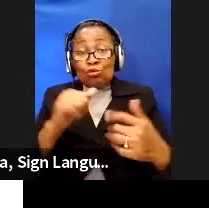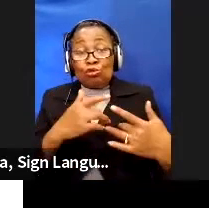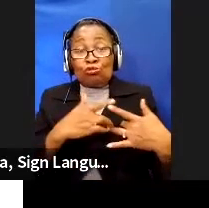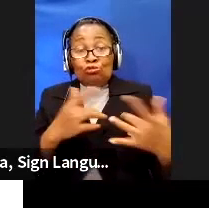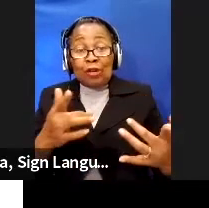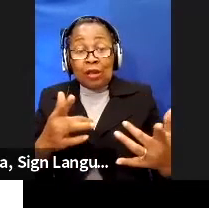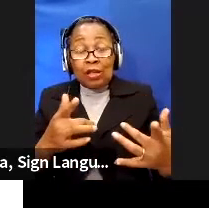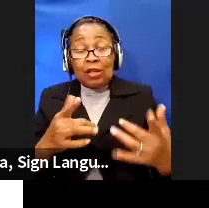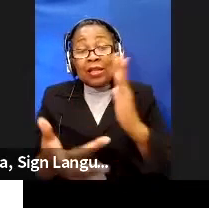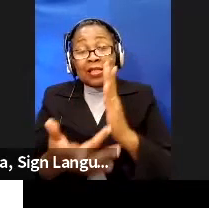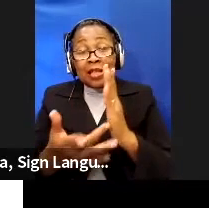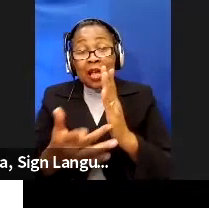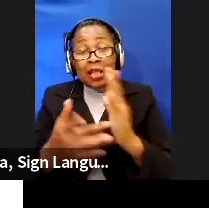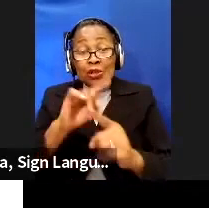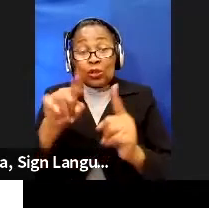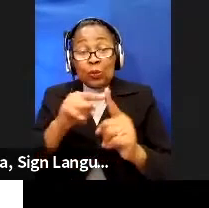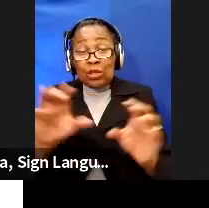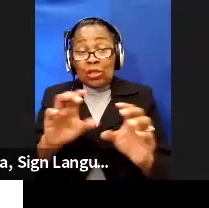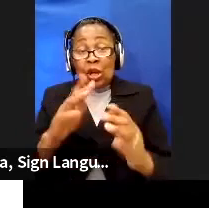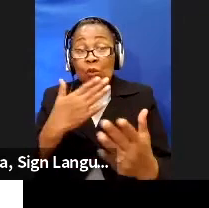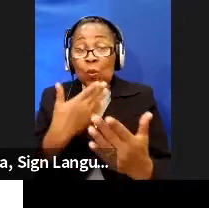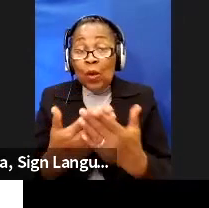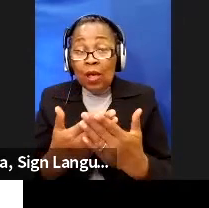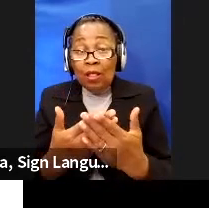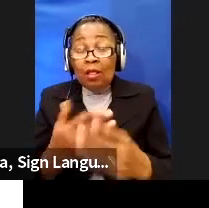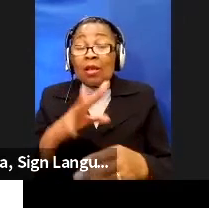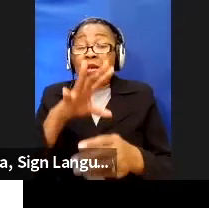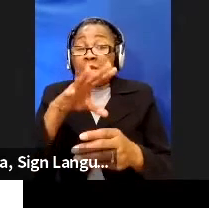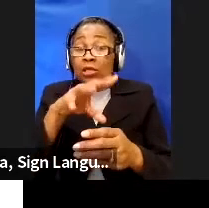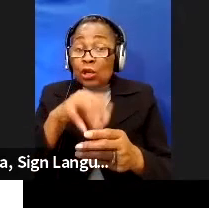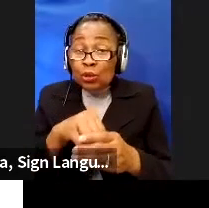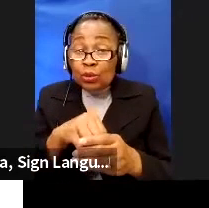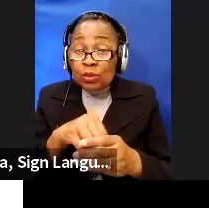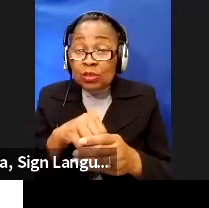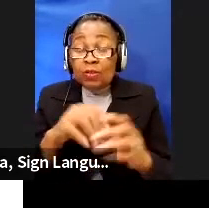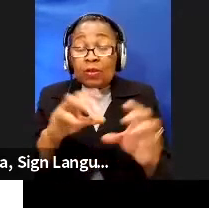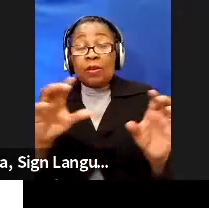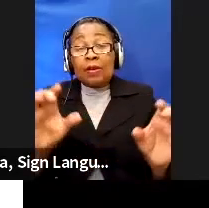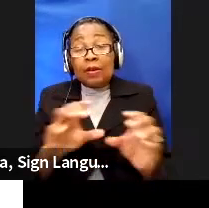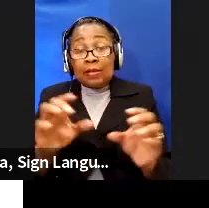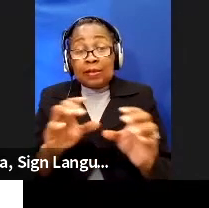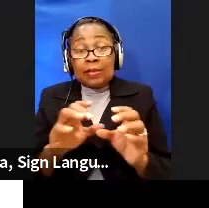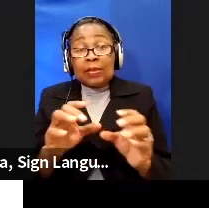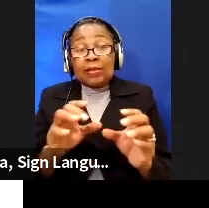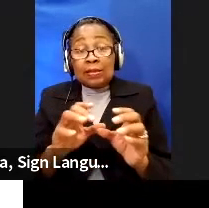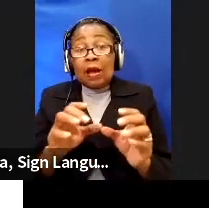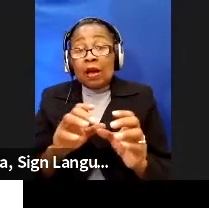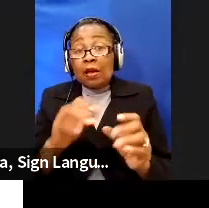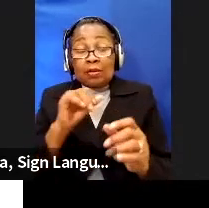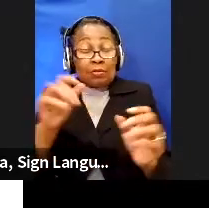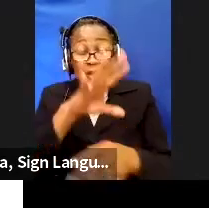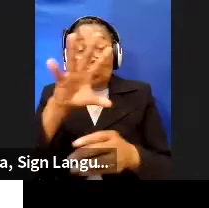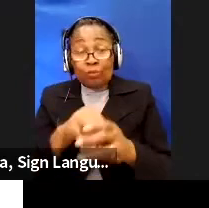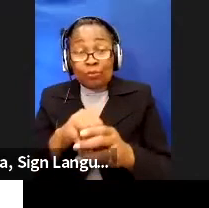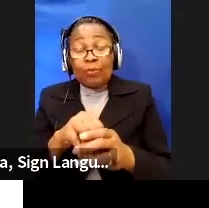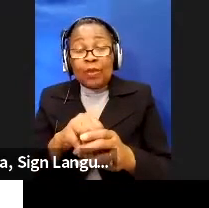done well, is inclusive, and when done poorly, is exclusive. So be sure to look